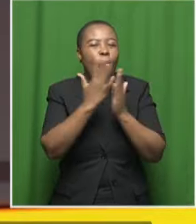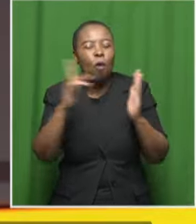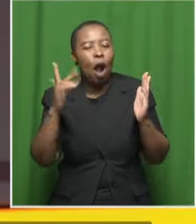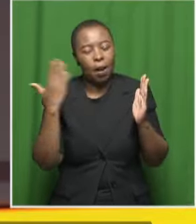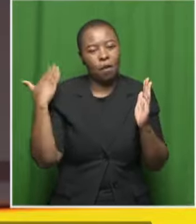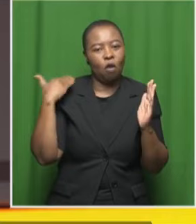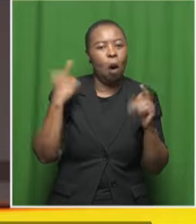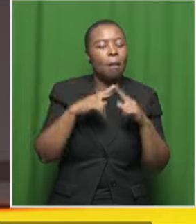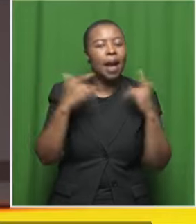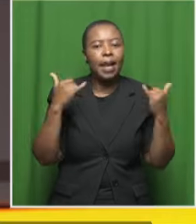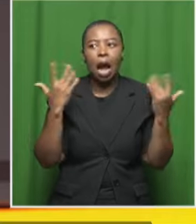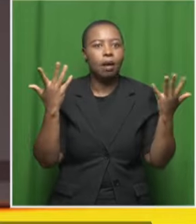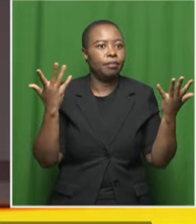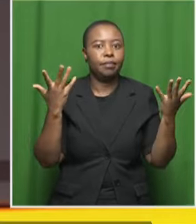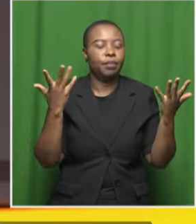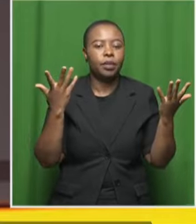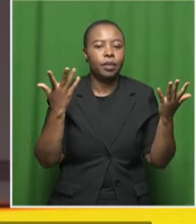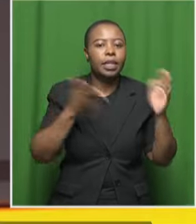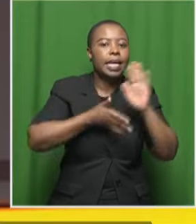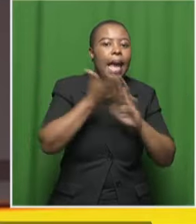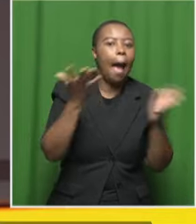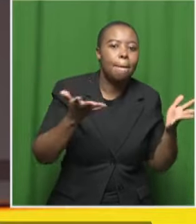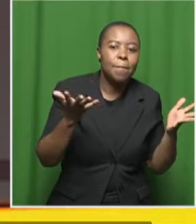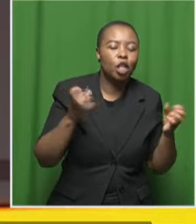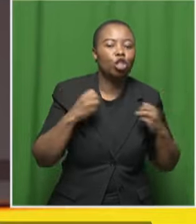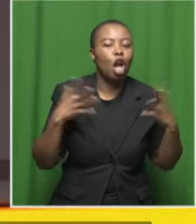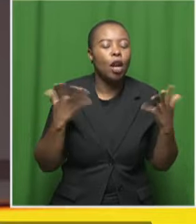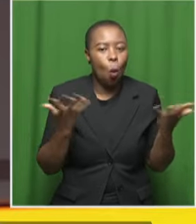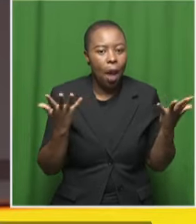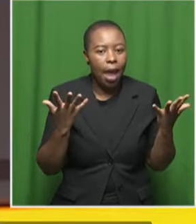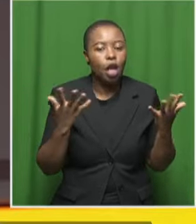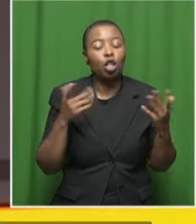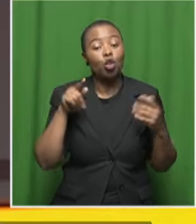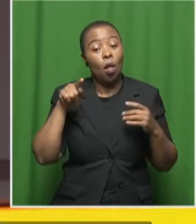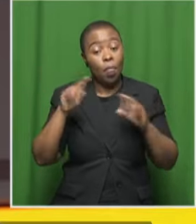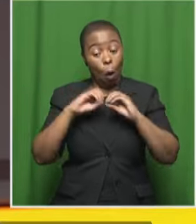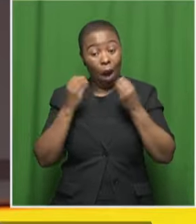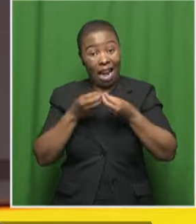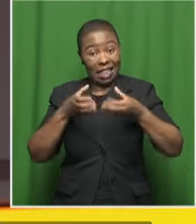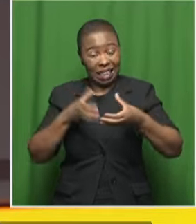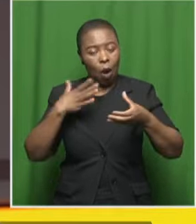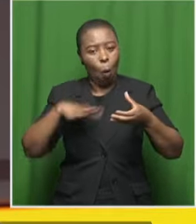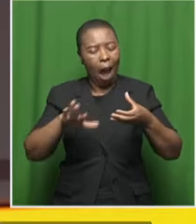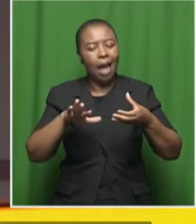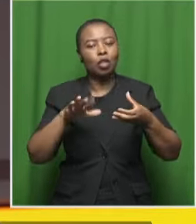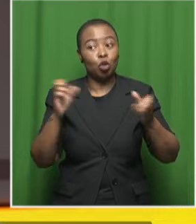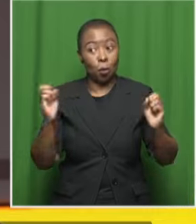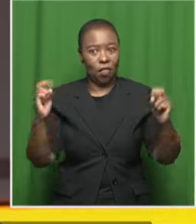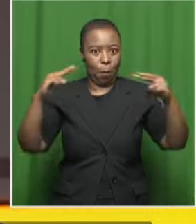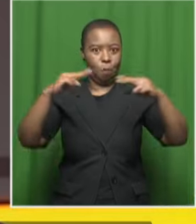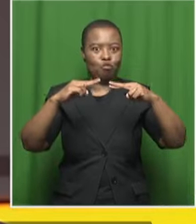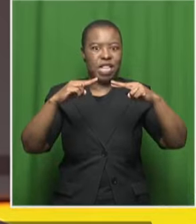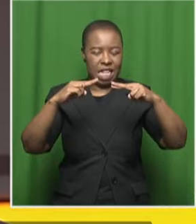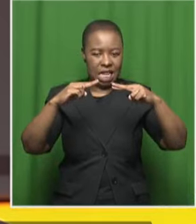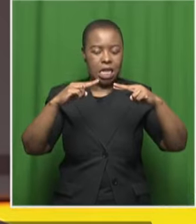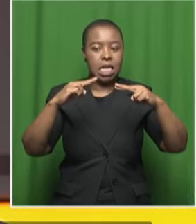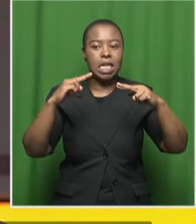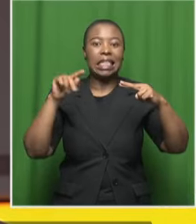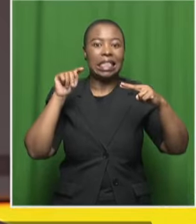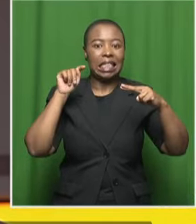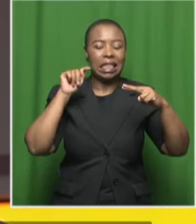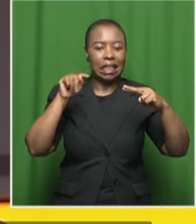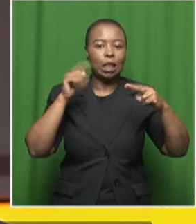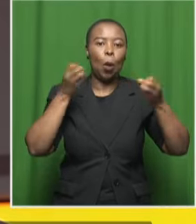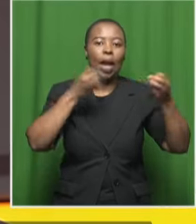to start, right? So Jik'iZinto wants to be that bridge, right? A bridge that inspires hope, but also